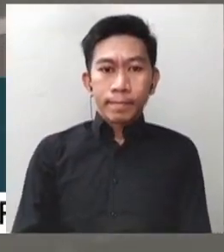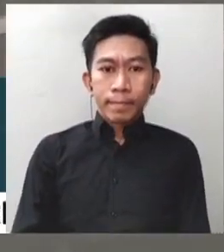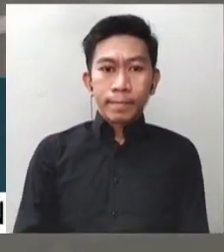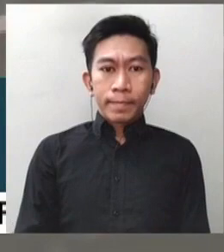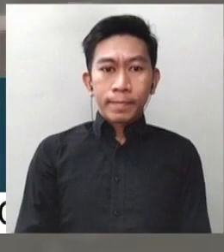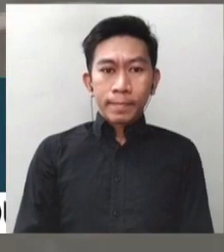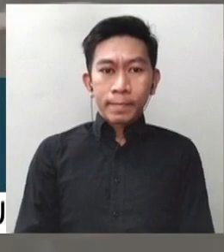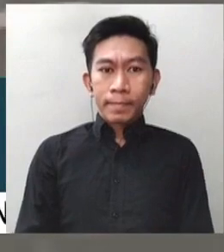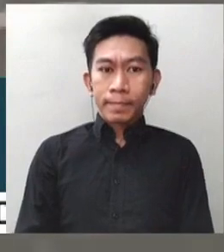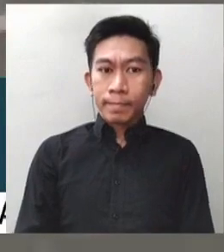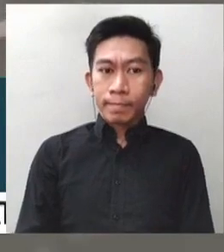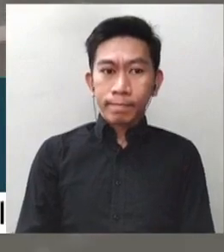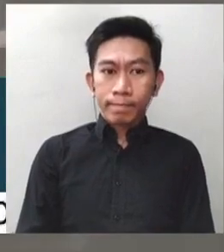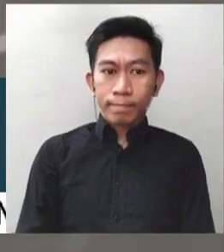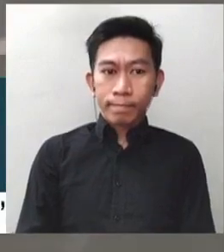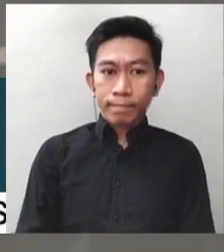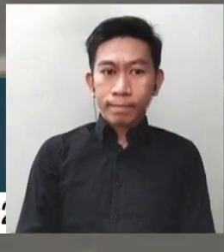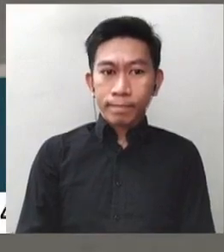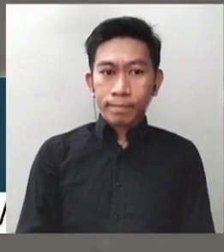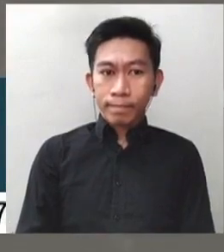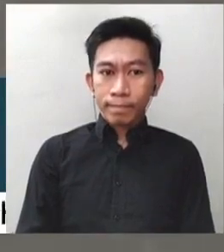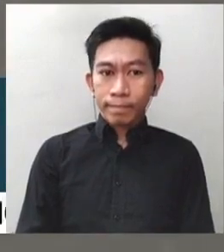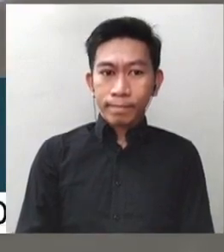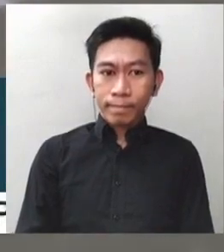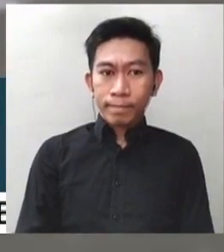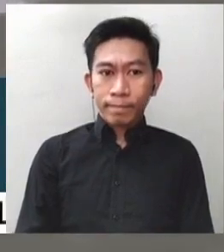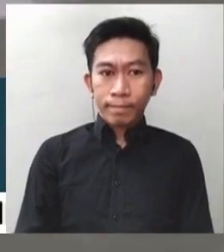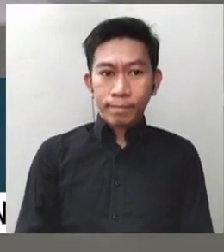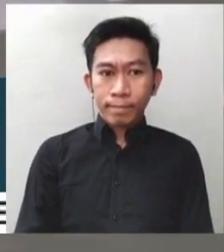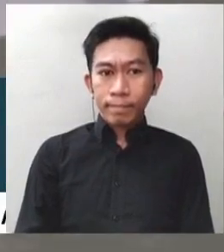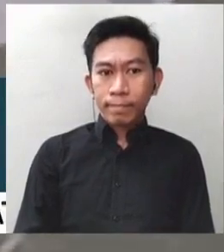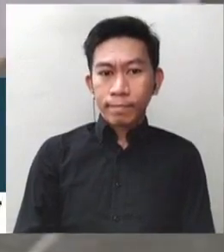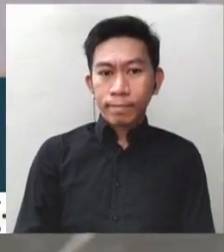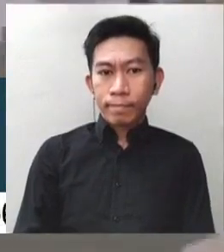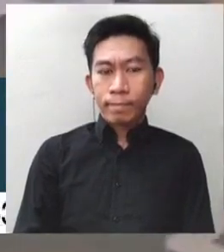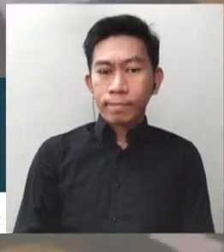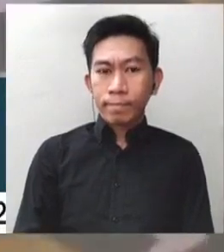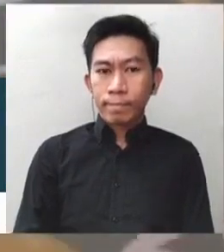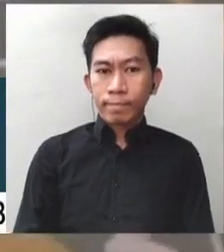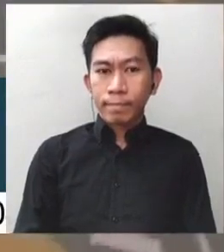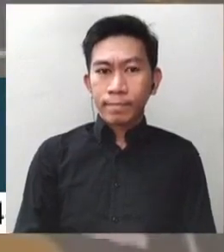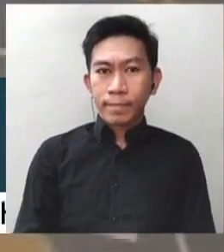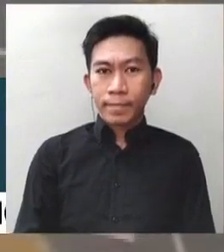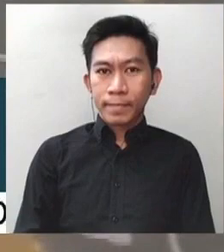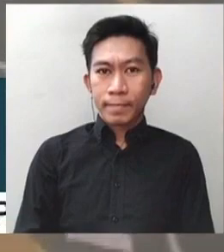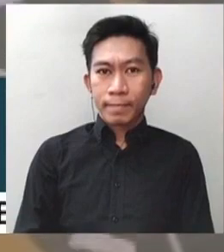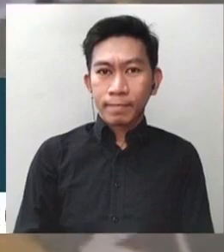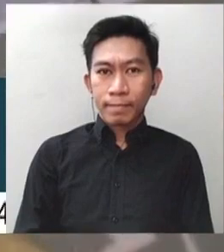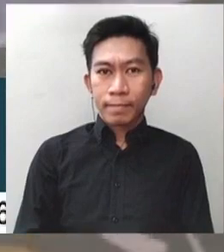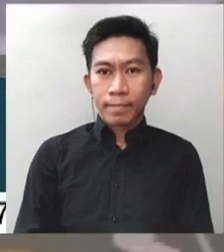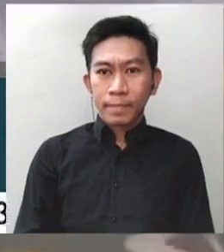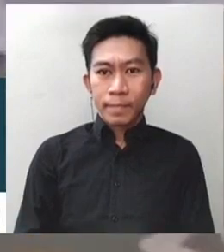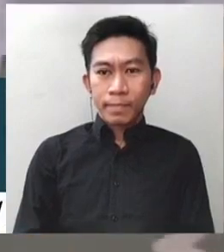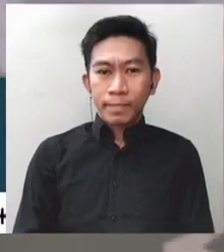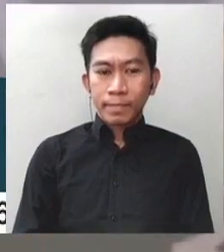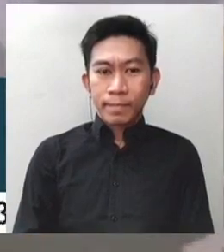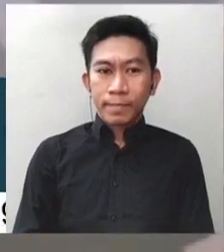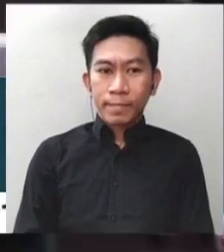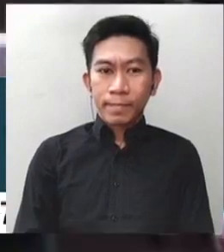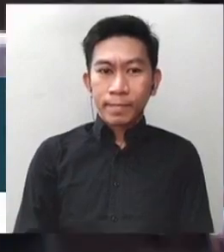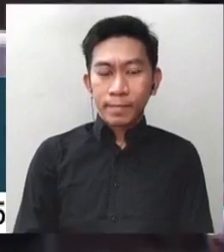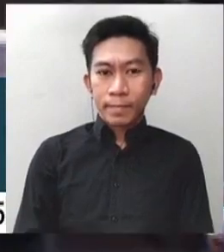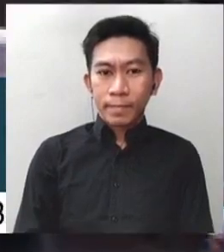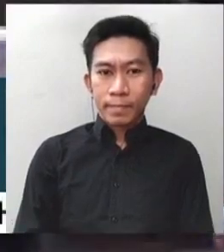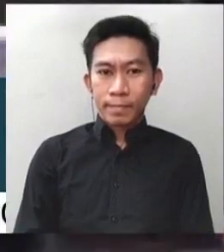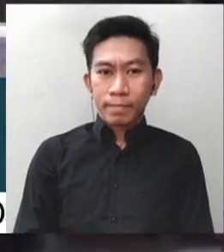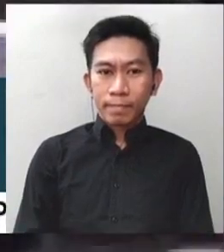the spike in domestic prices of the staple grain. It says bringing the import tariff to zero could pull down prices of imported